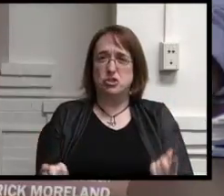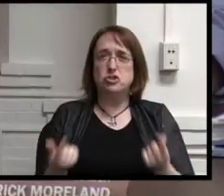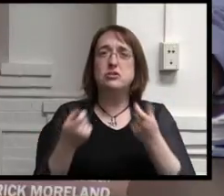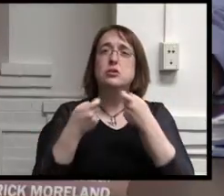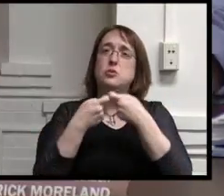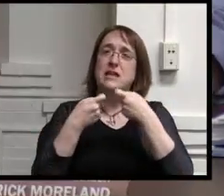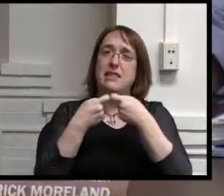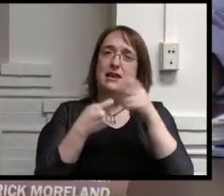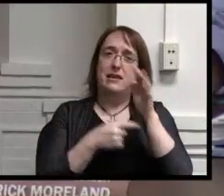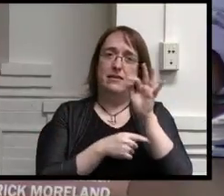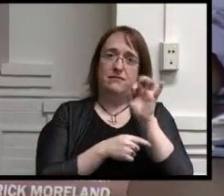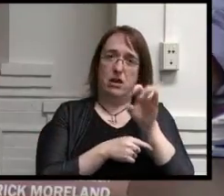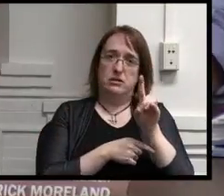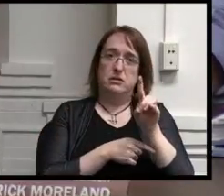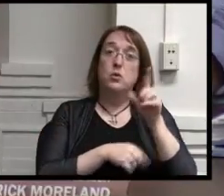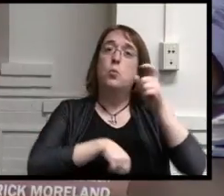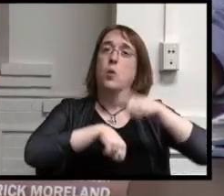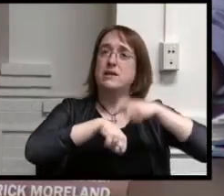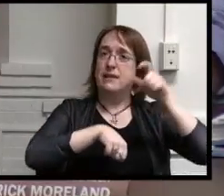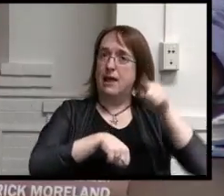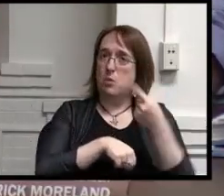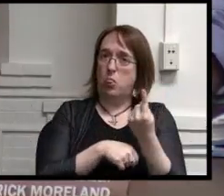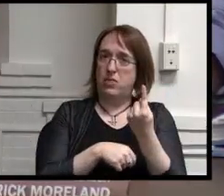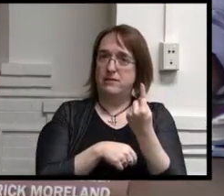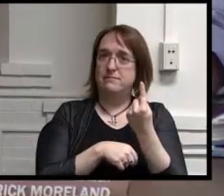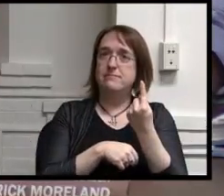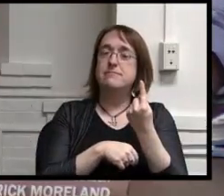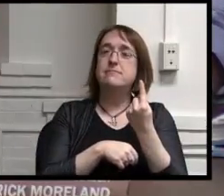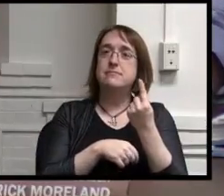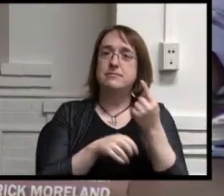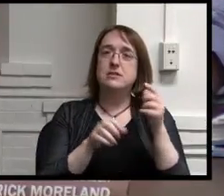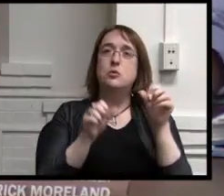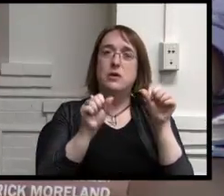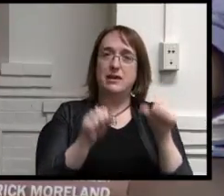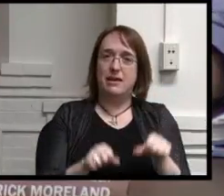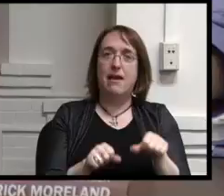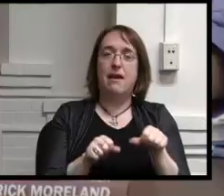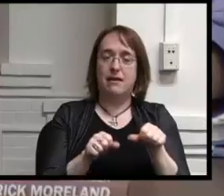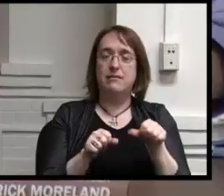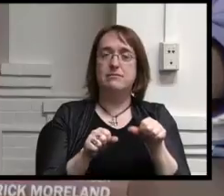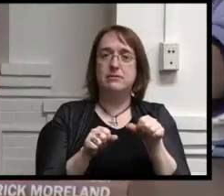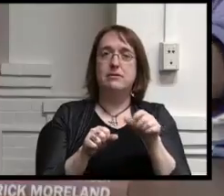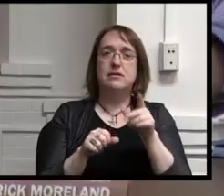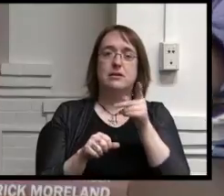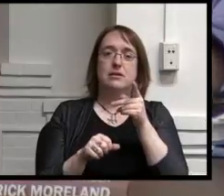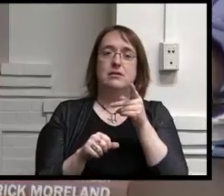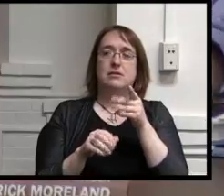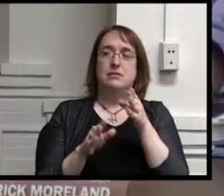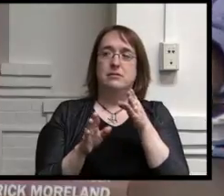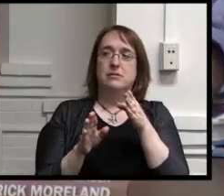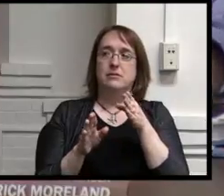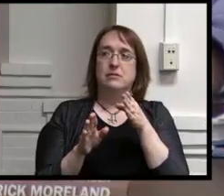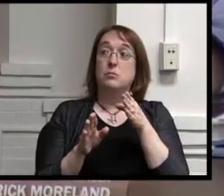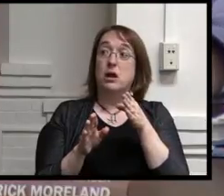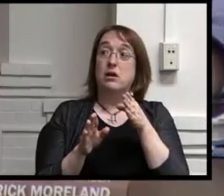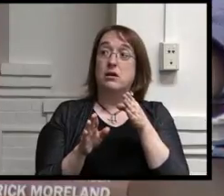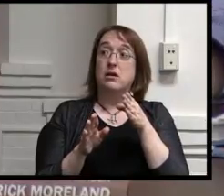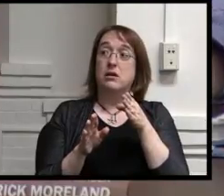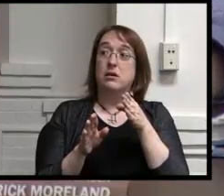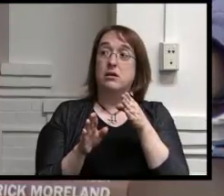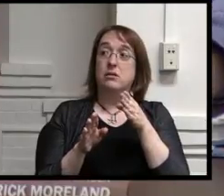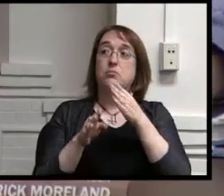utilities fund that are one-time expenditures, and if we prorate those, the utility fund expenses would be